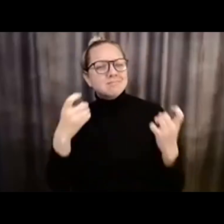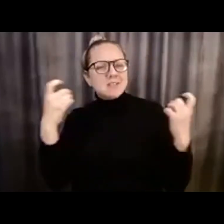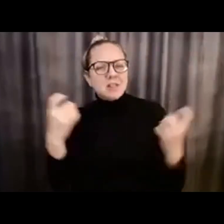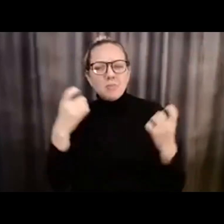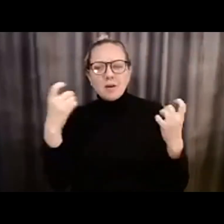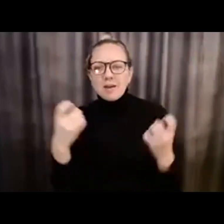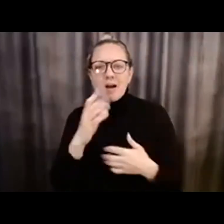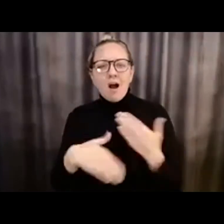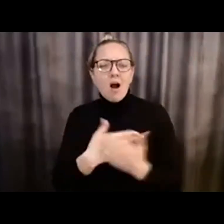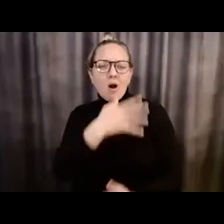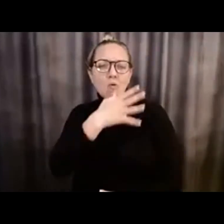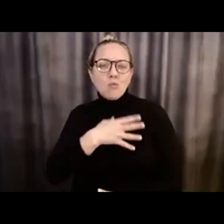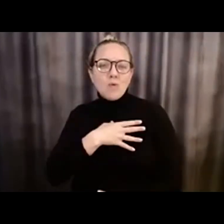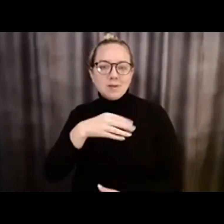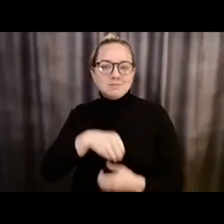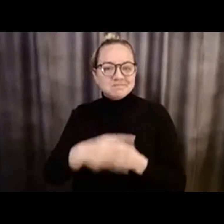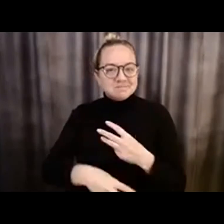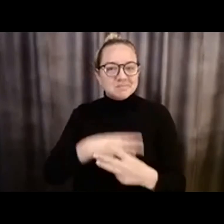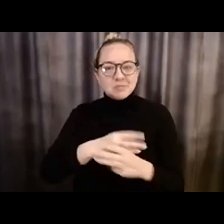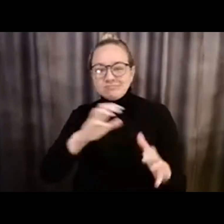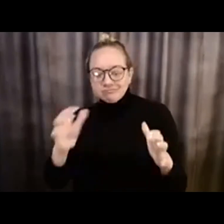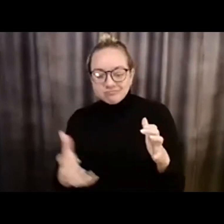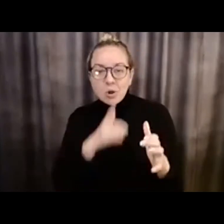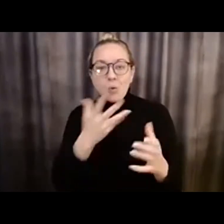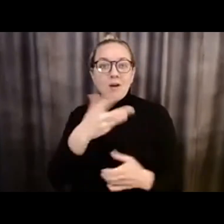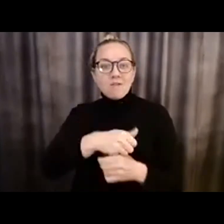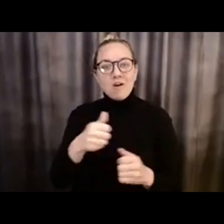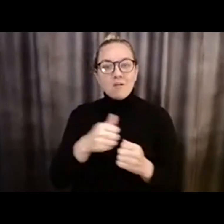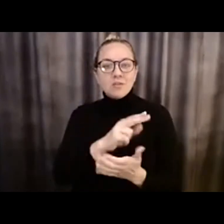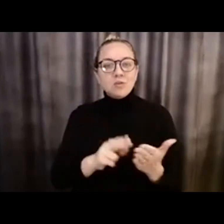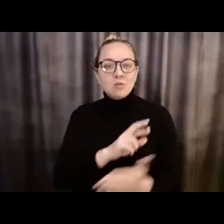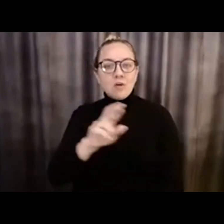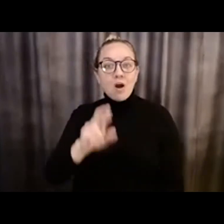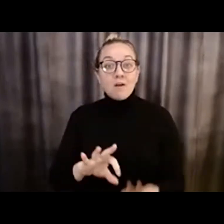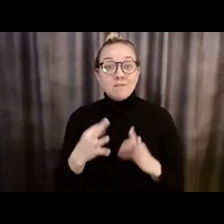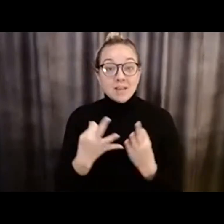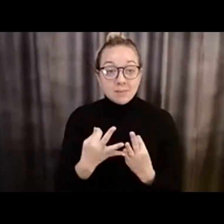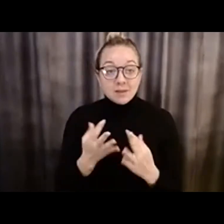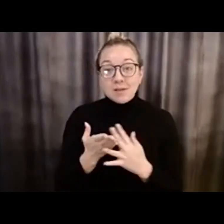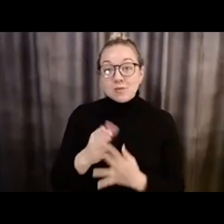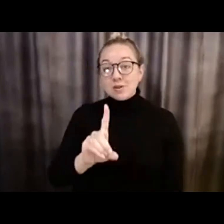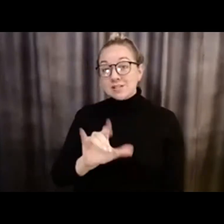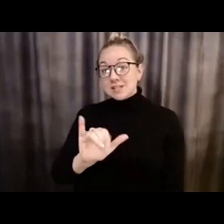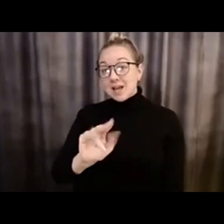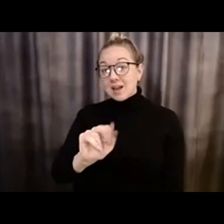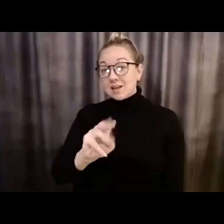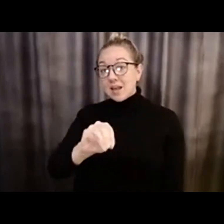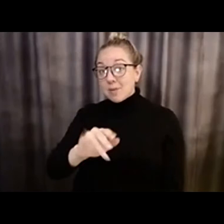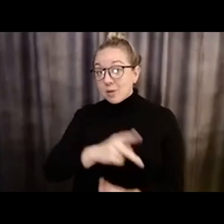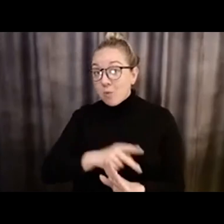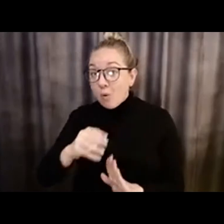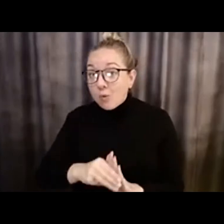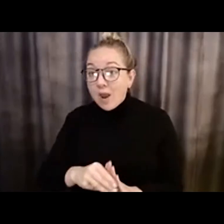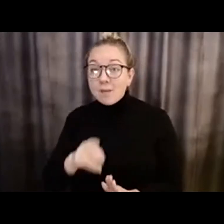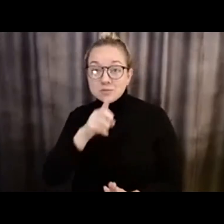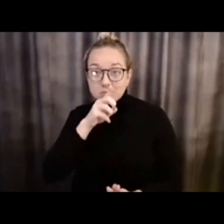the globe who are part of the University of Rochester family. Through dynamic programming and engaging conversations,